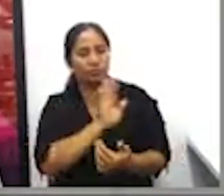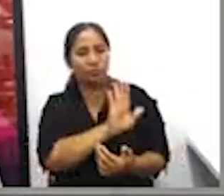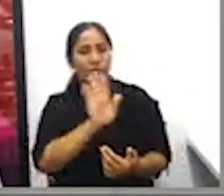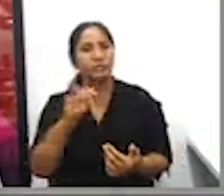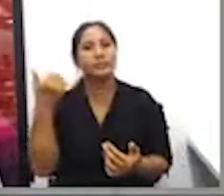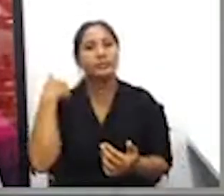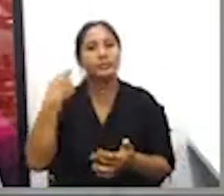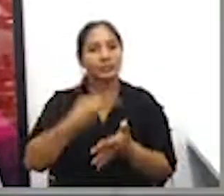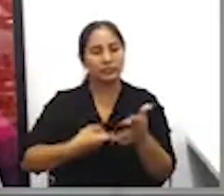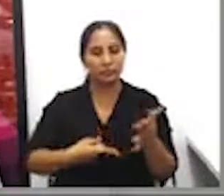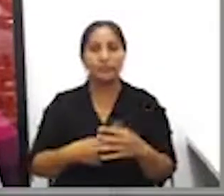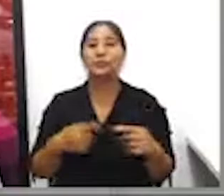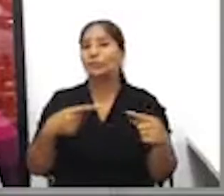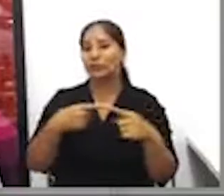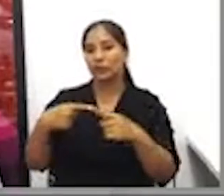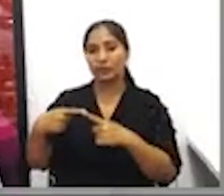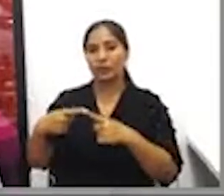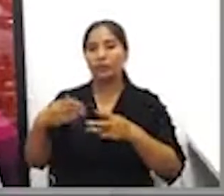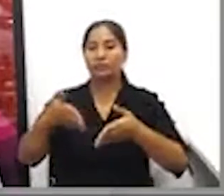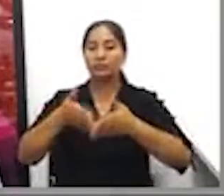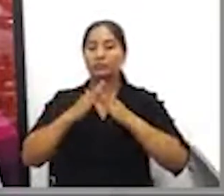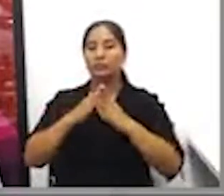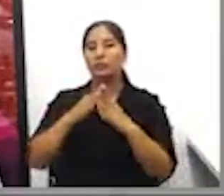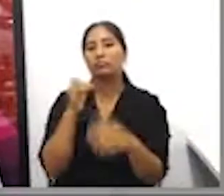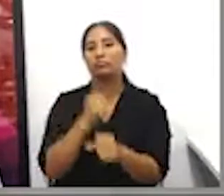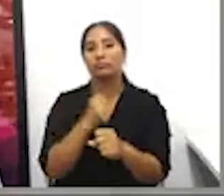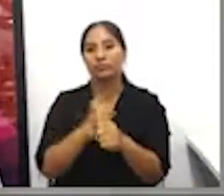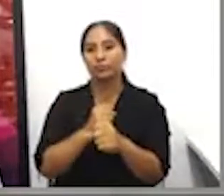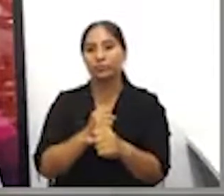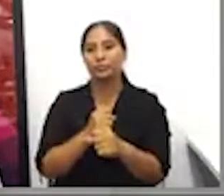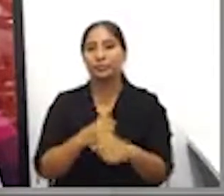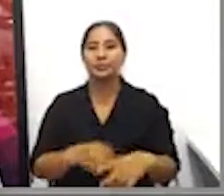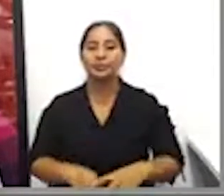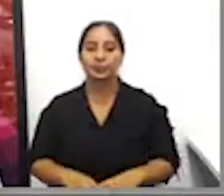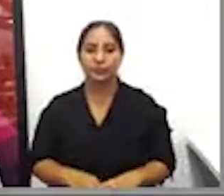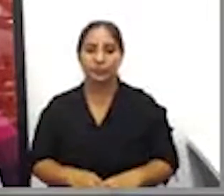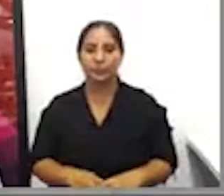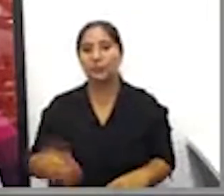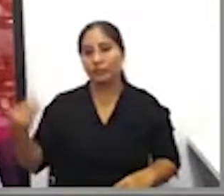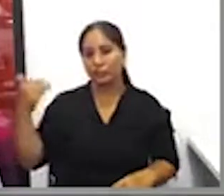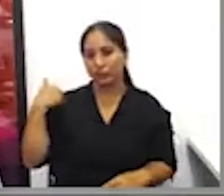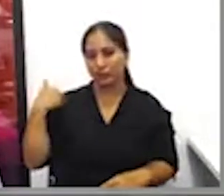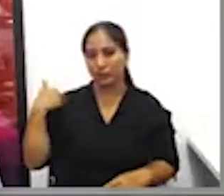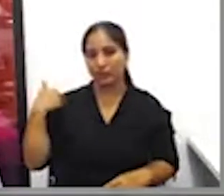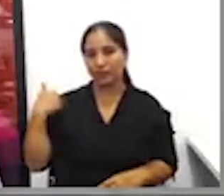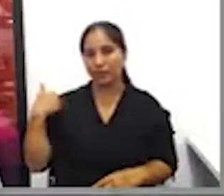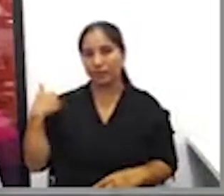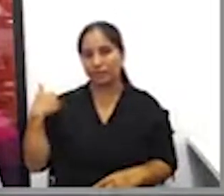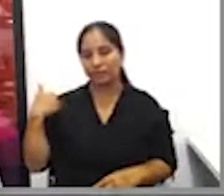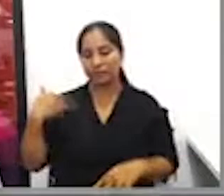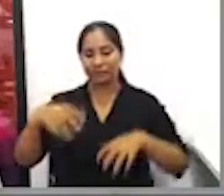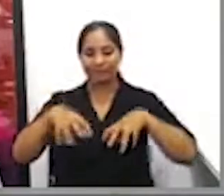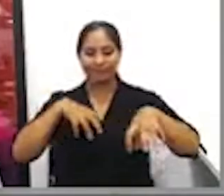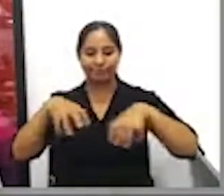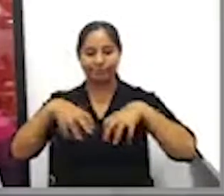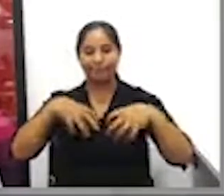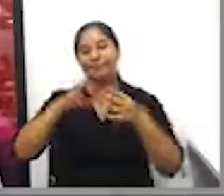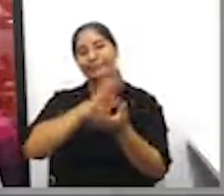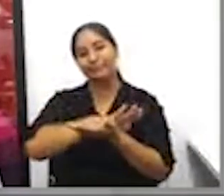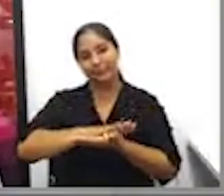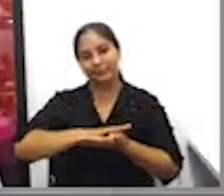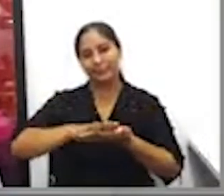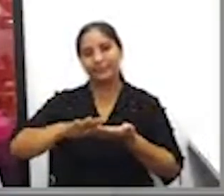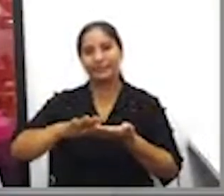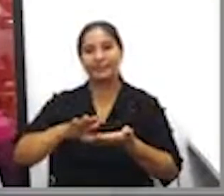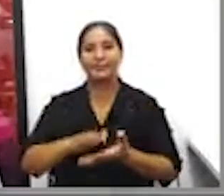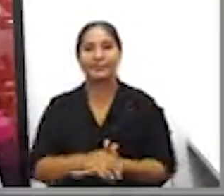critical because when you learn to be a community organizer, you learn to identify what the objective is